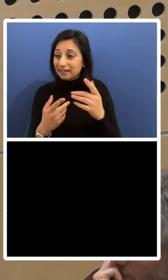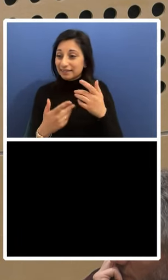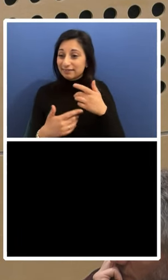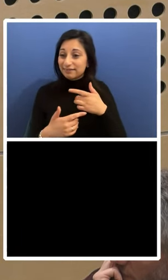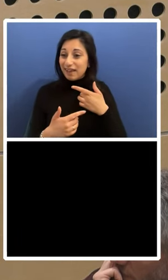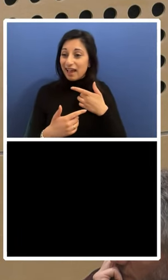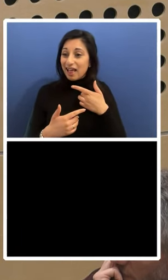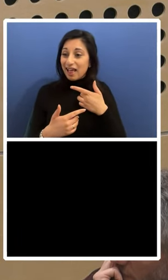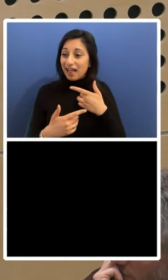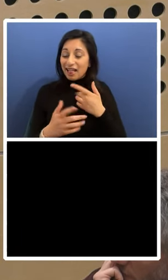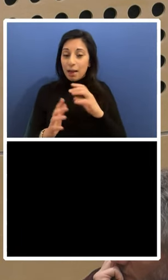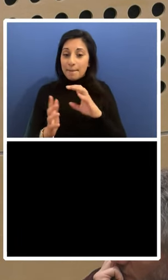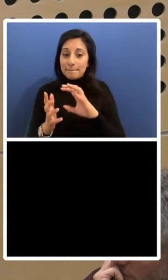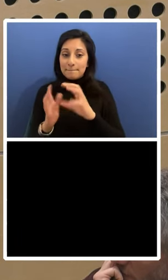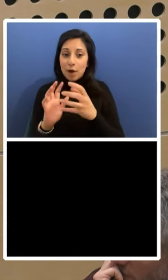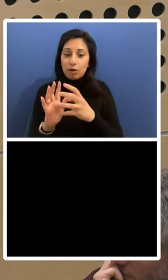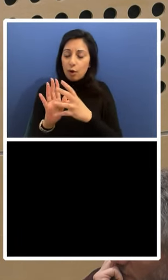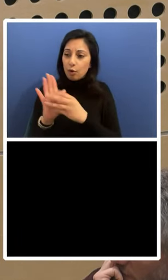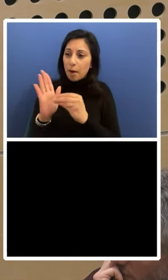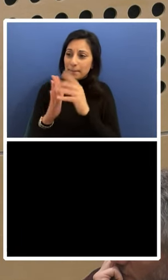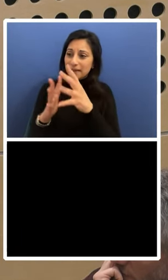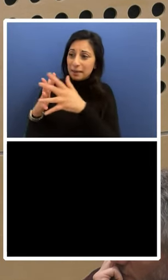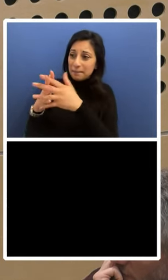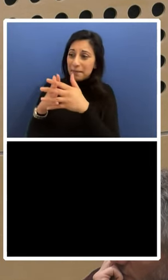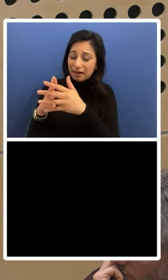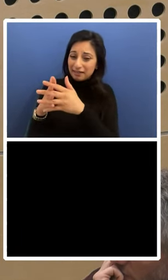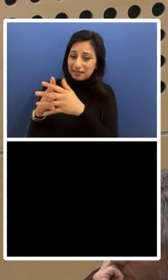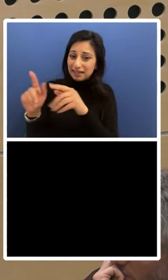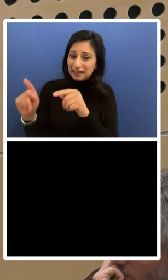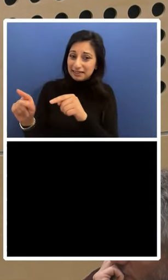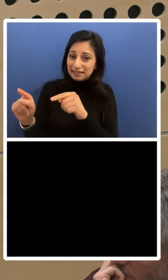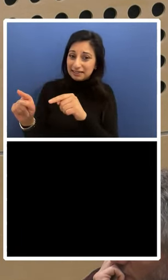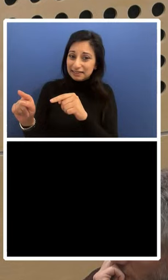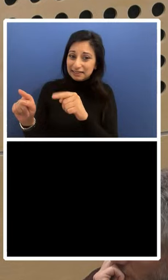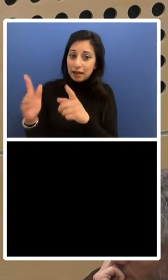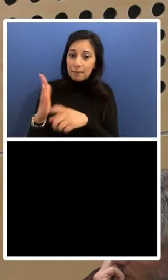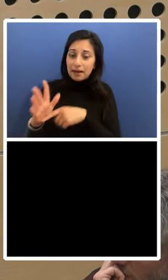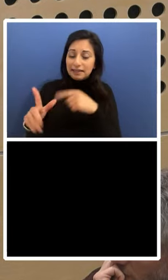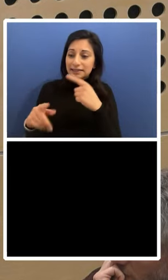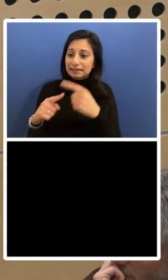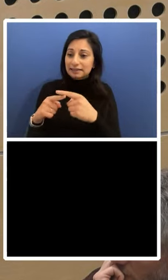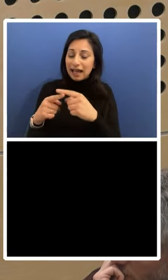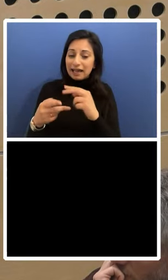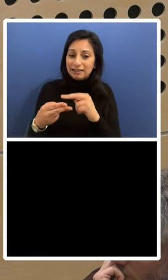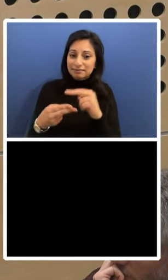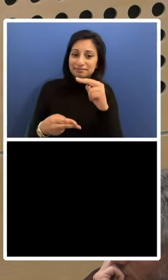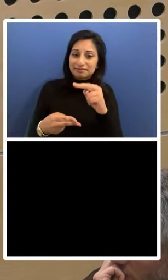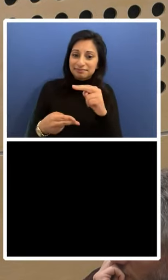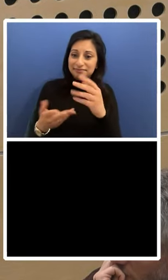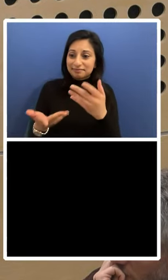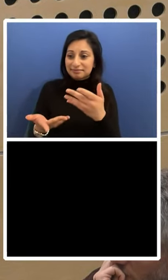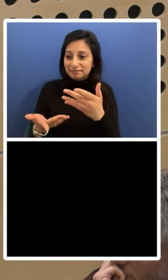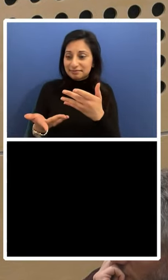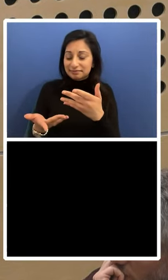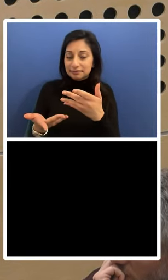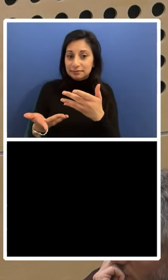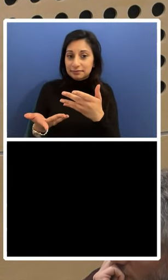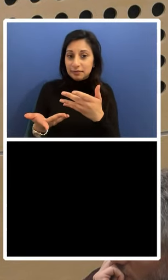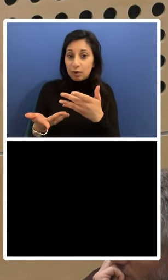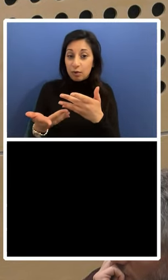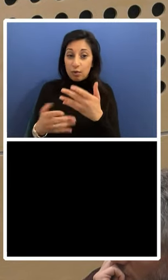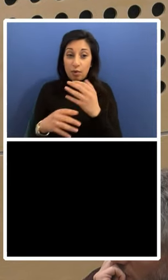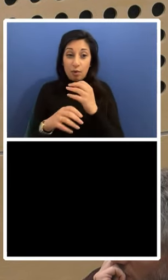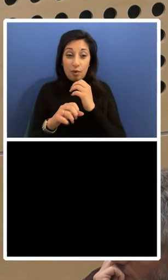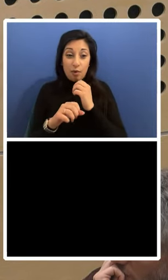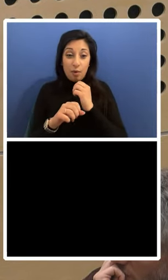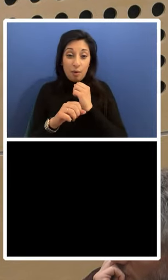with taxation too low but culturally no desire for higher taxes because of the well-advertised falsity that everyone can get rich